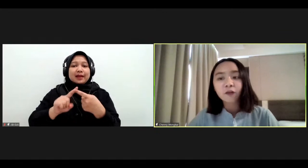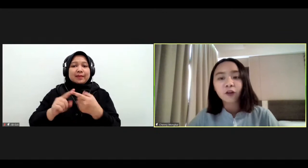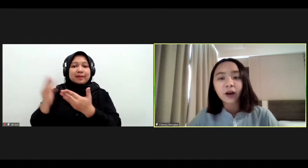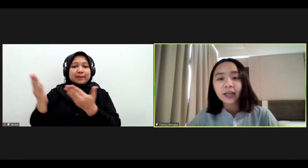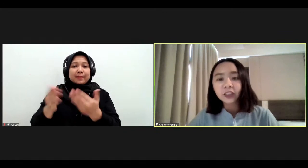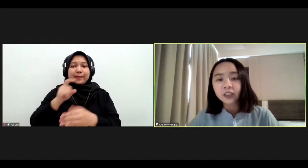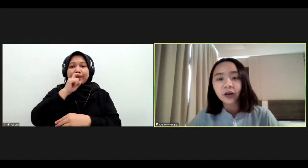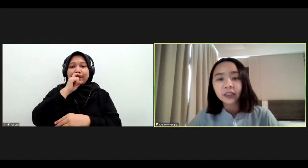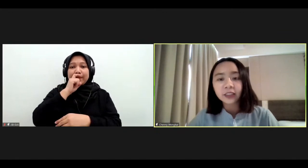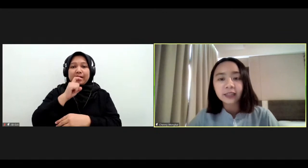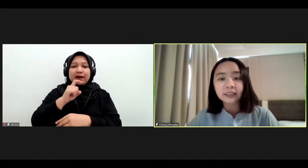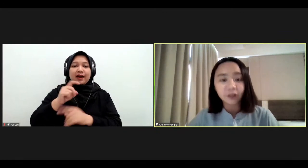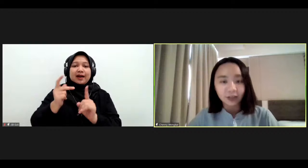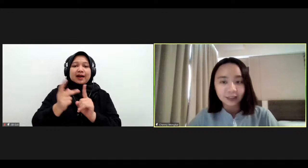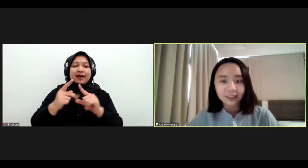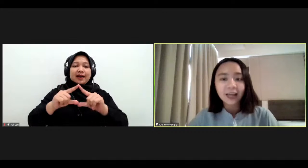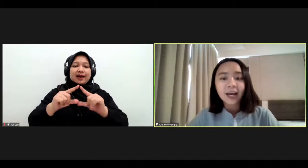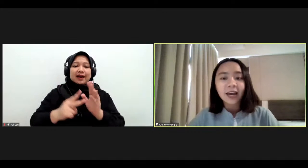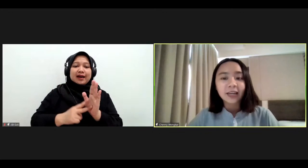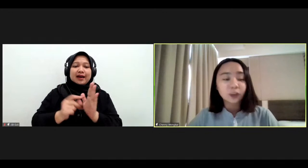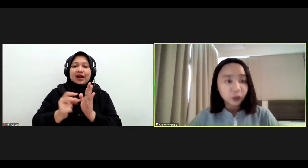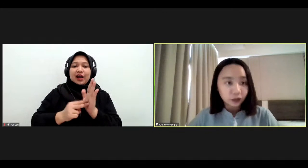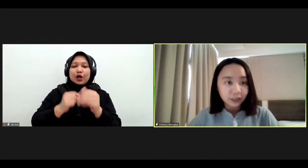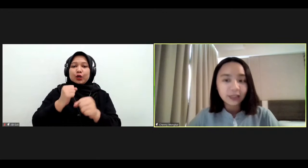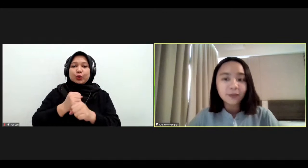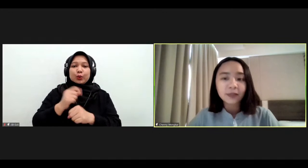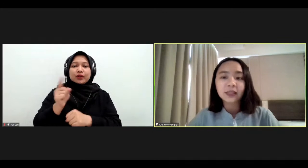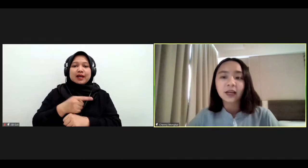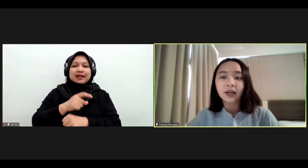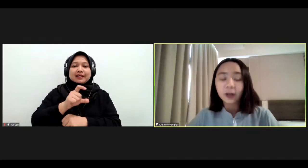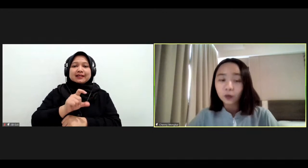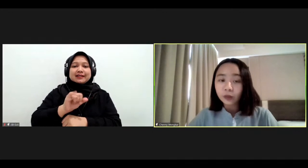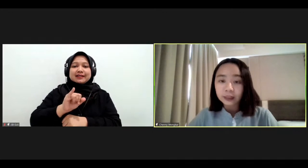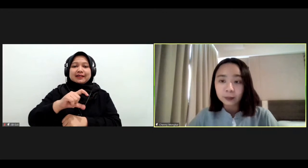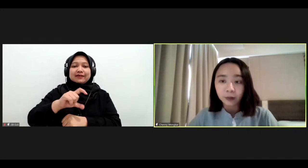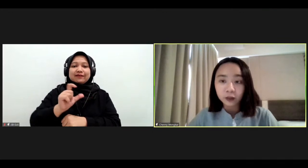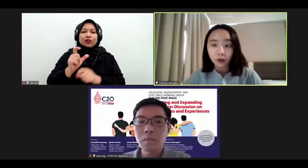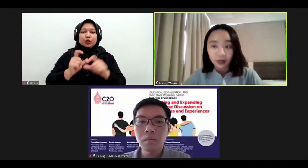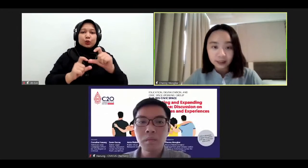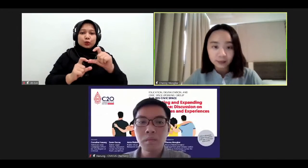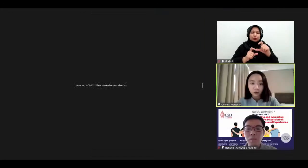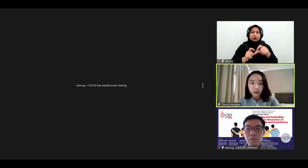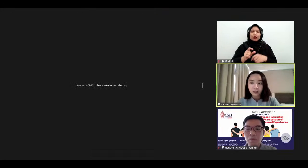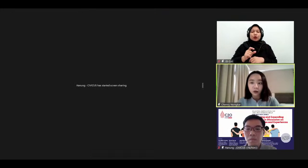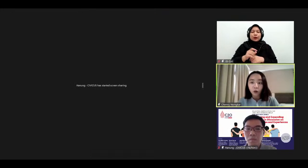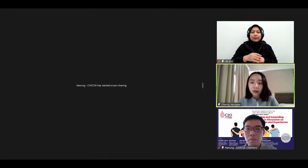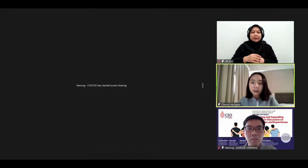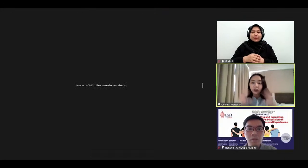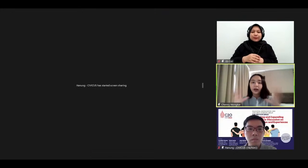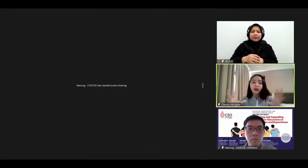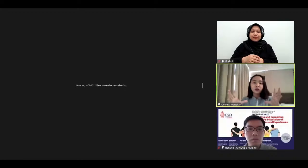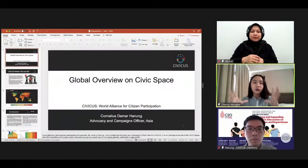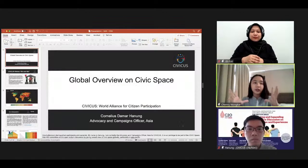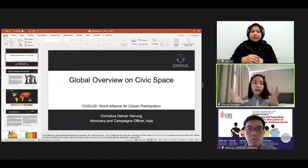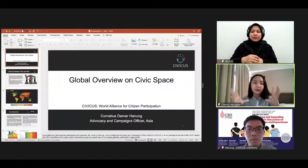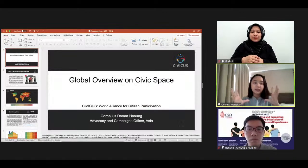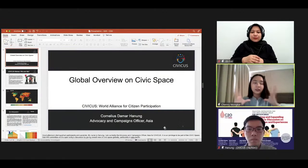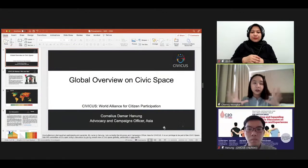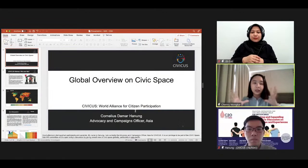Officer for Asia region at Civicus. In this opportunity, Mas Hanung will explain to us about the global trend